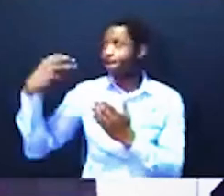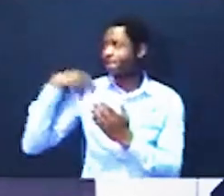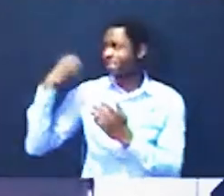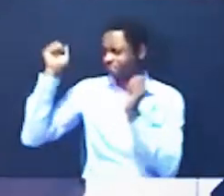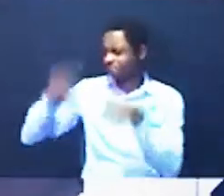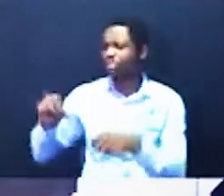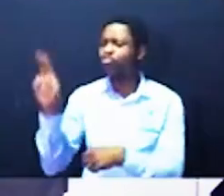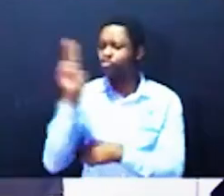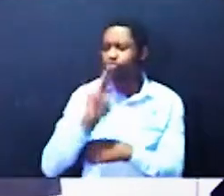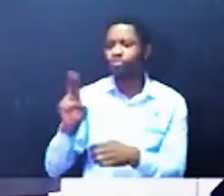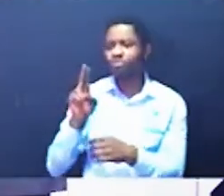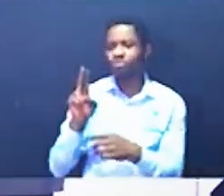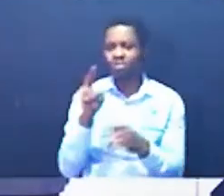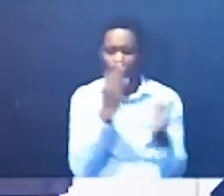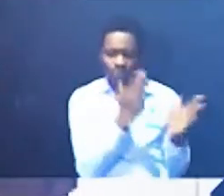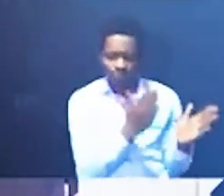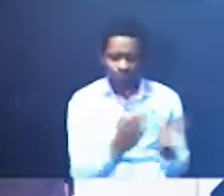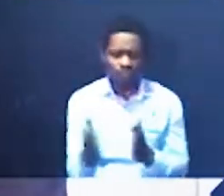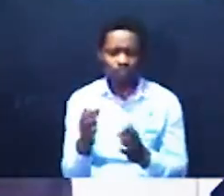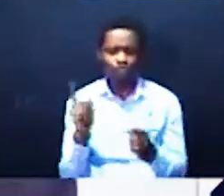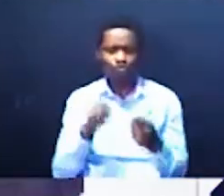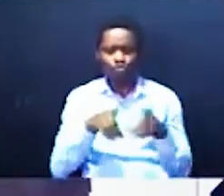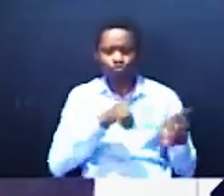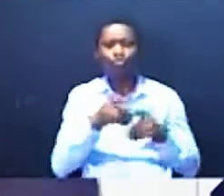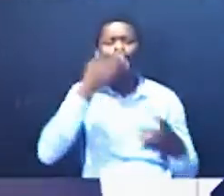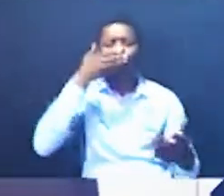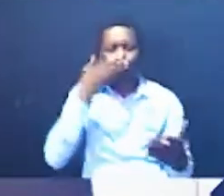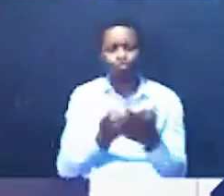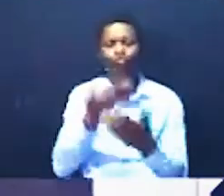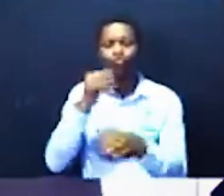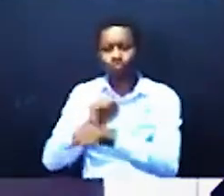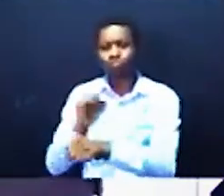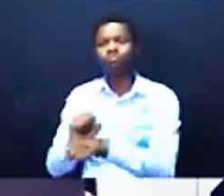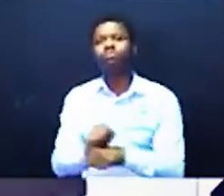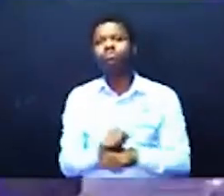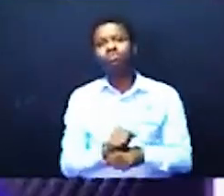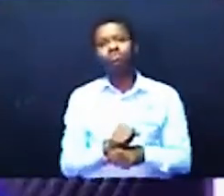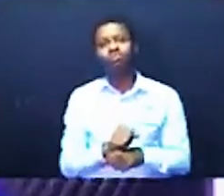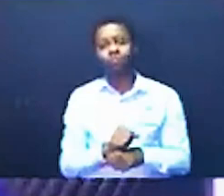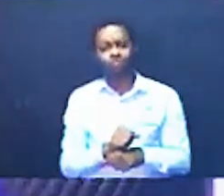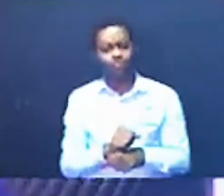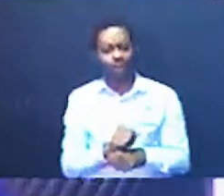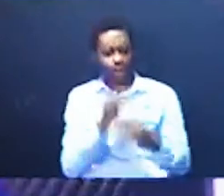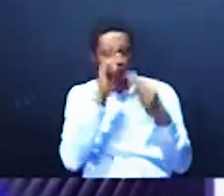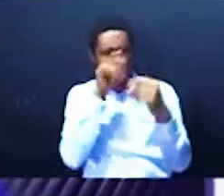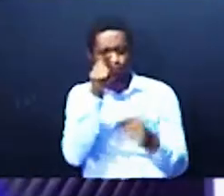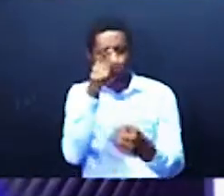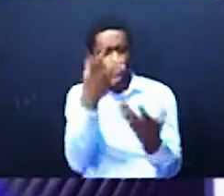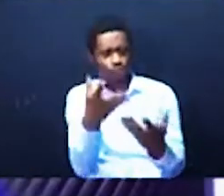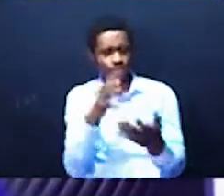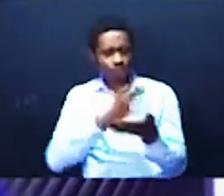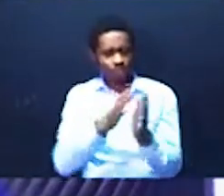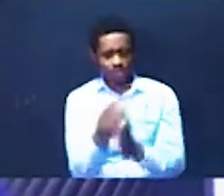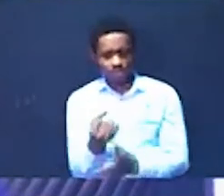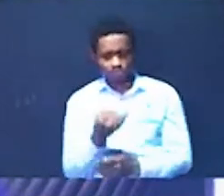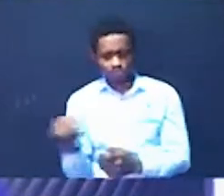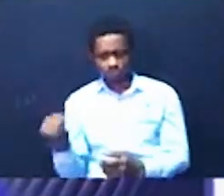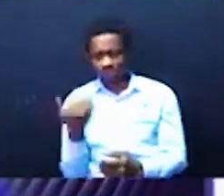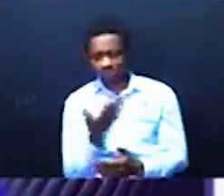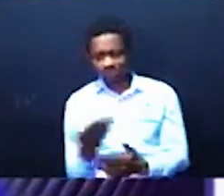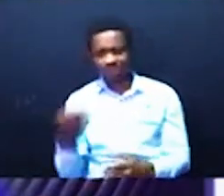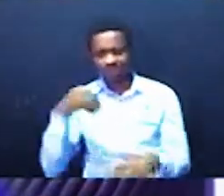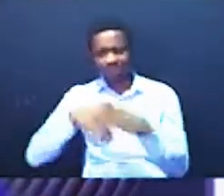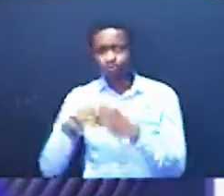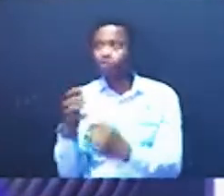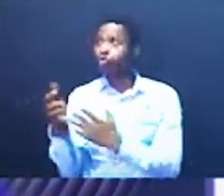de aye bribi. And prepared to do good work. Na wasiesie de ye adwuma pa biara. I hope you want to be an instrument in the hands of God. Jiri se opese